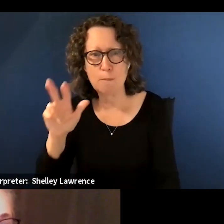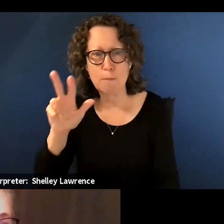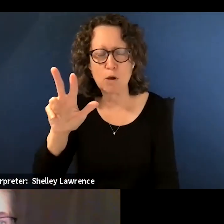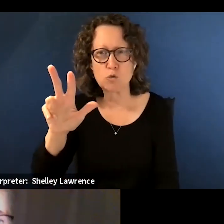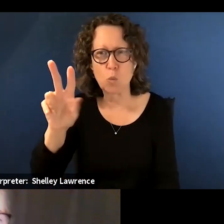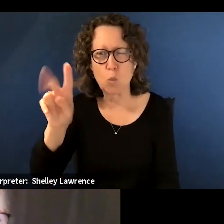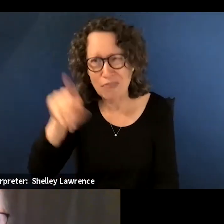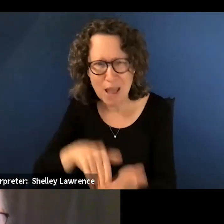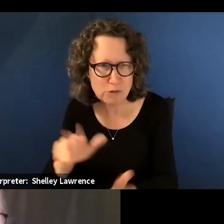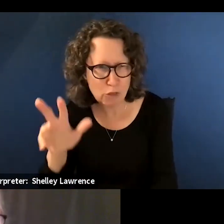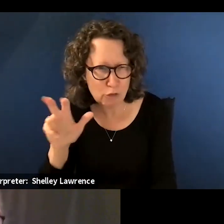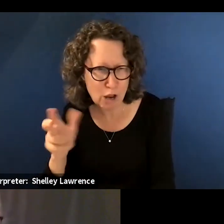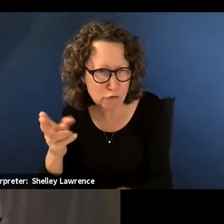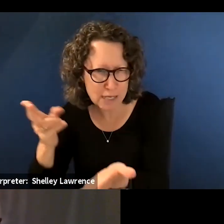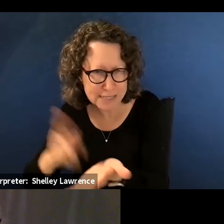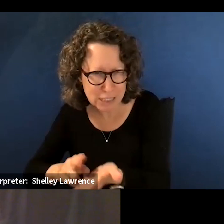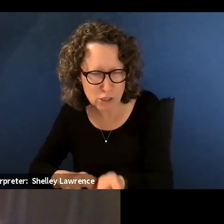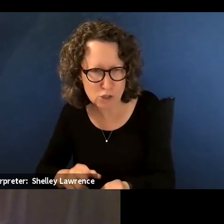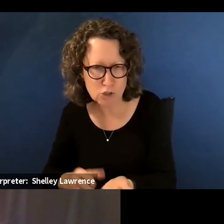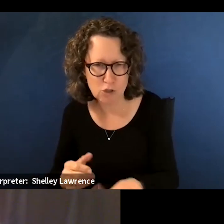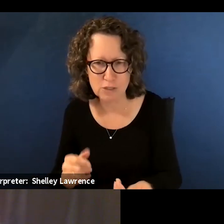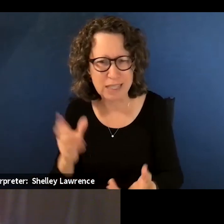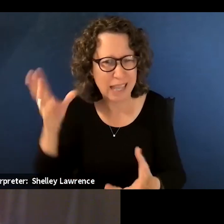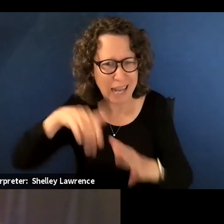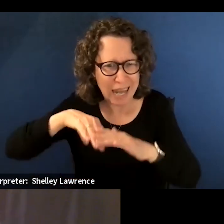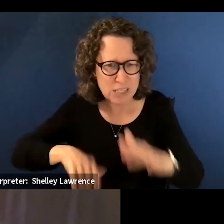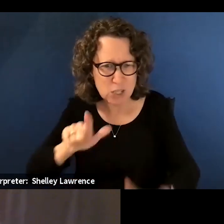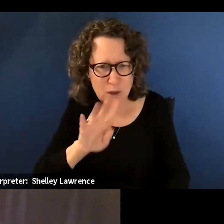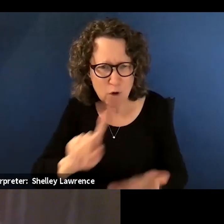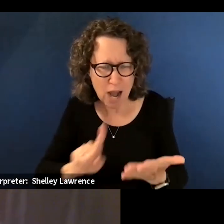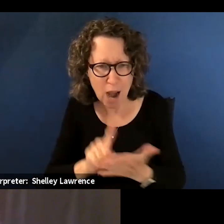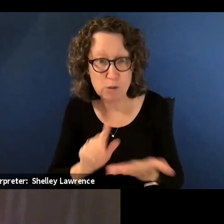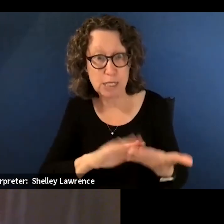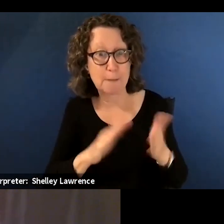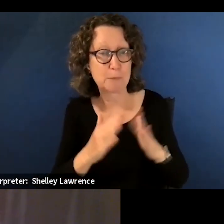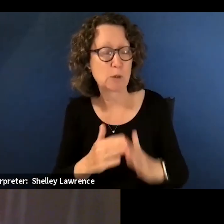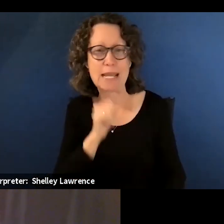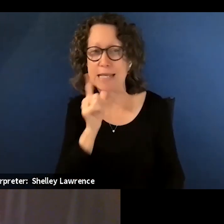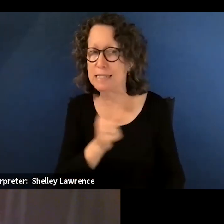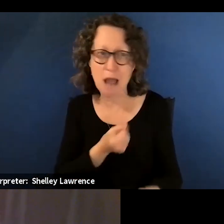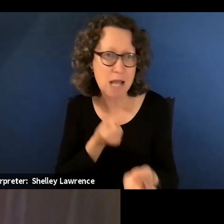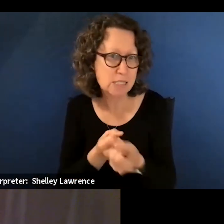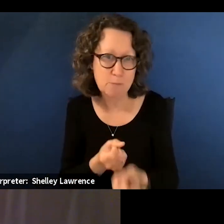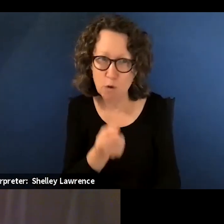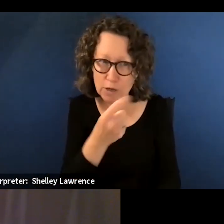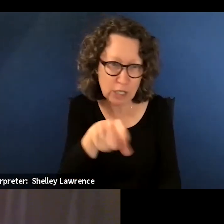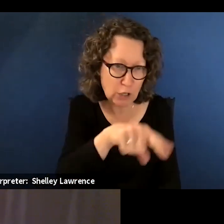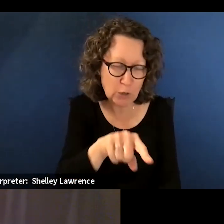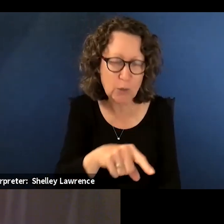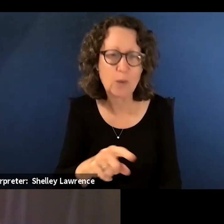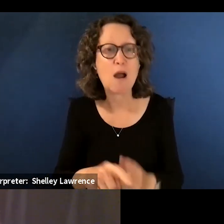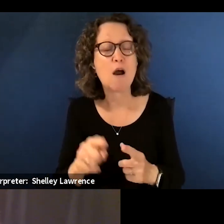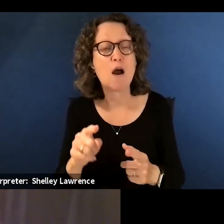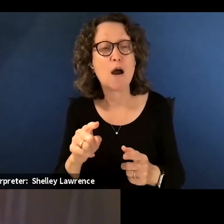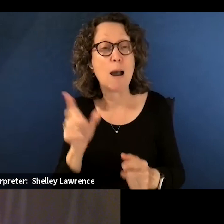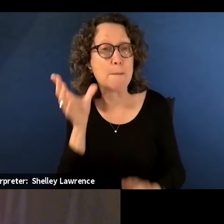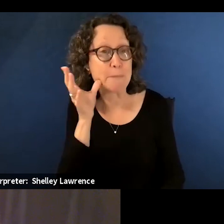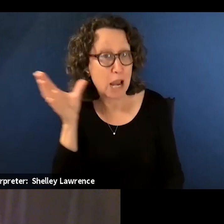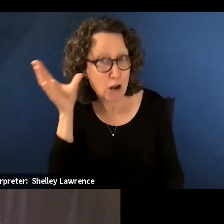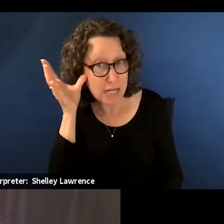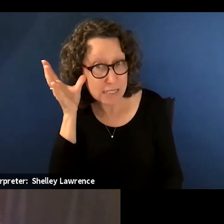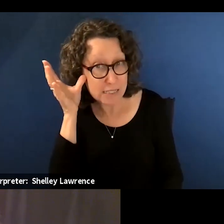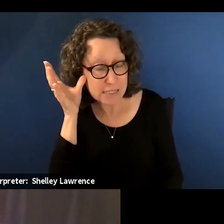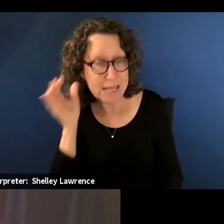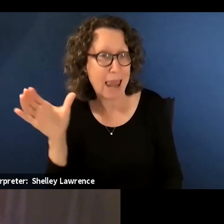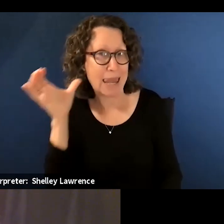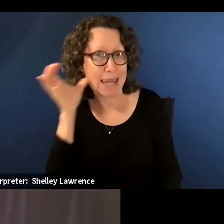1,300 signatures in less than 24 hours. The community is not in your side. For the parents